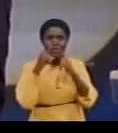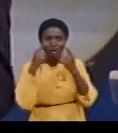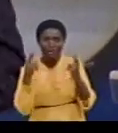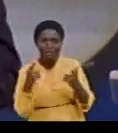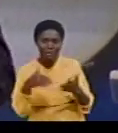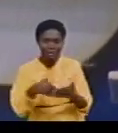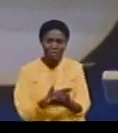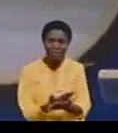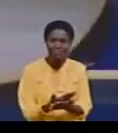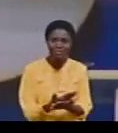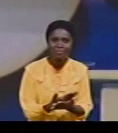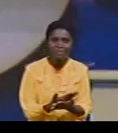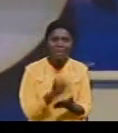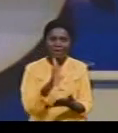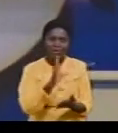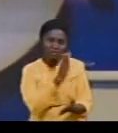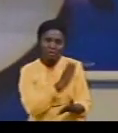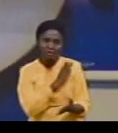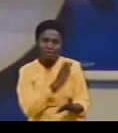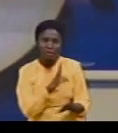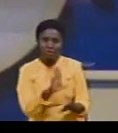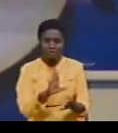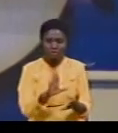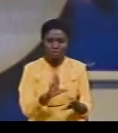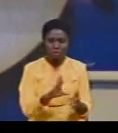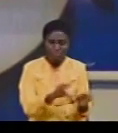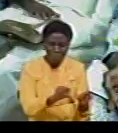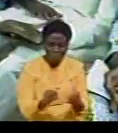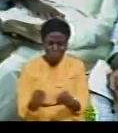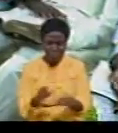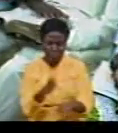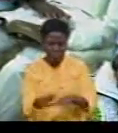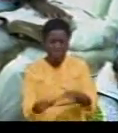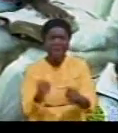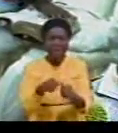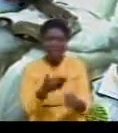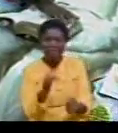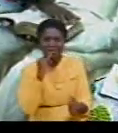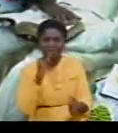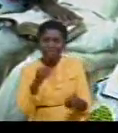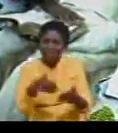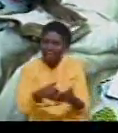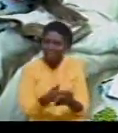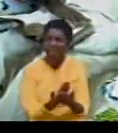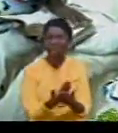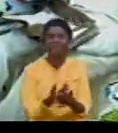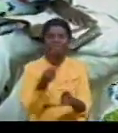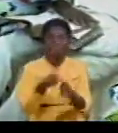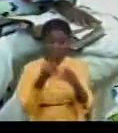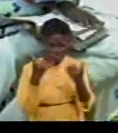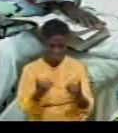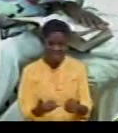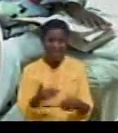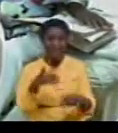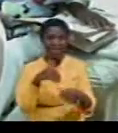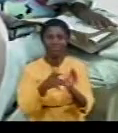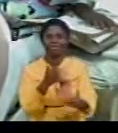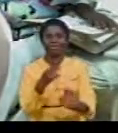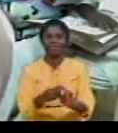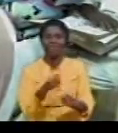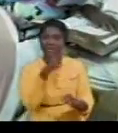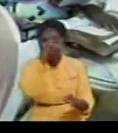language is new. Your carriage, everything is new from tonight, because we're